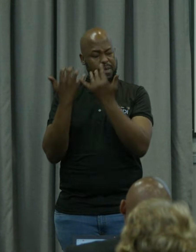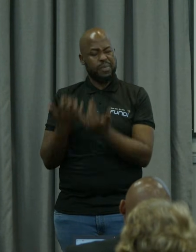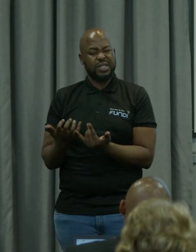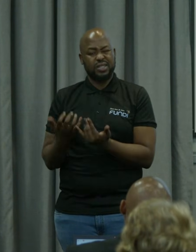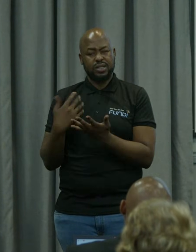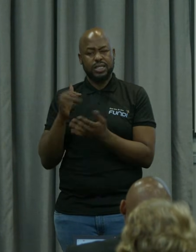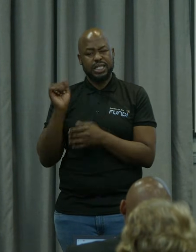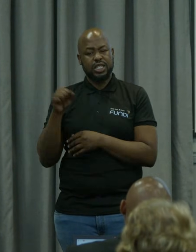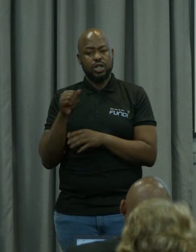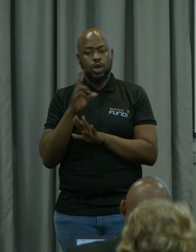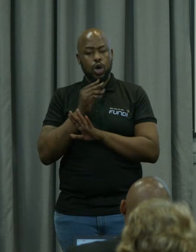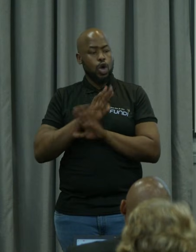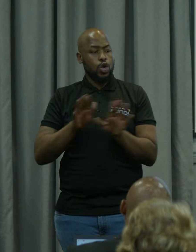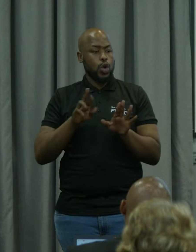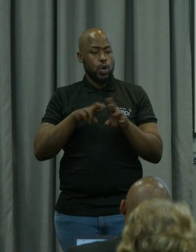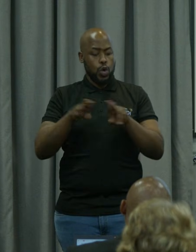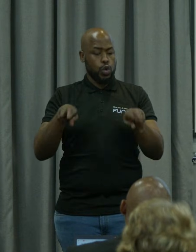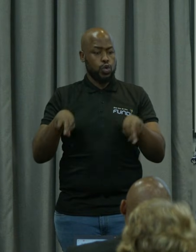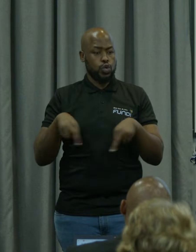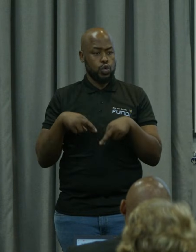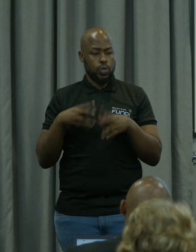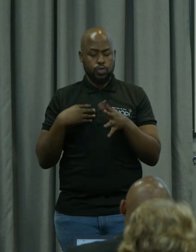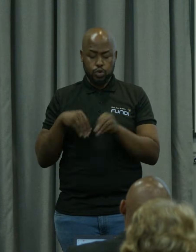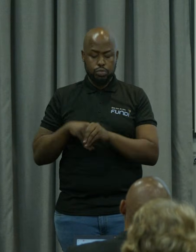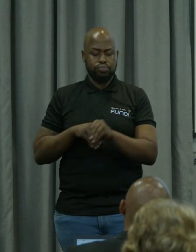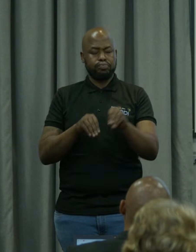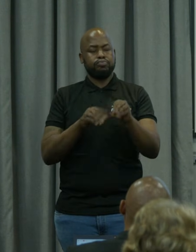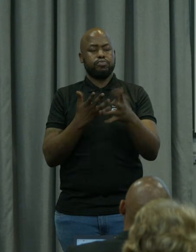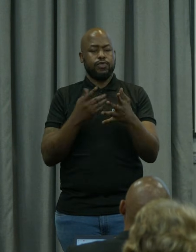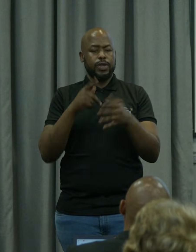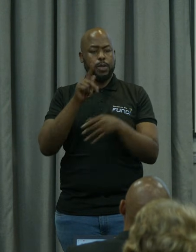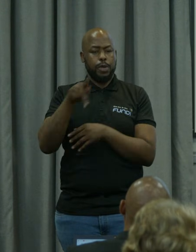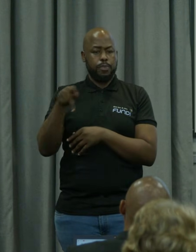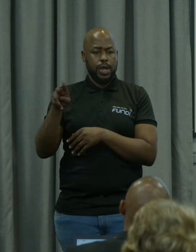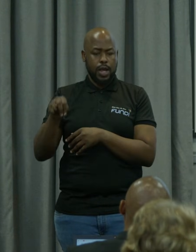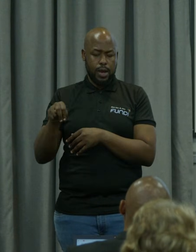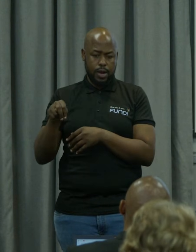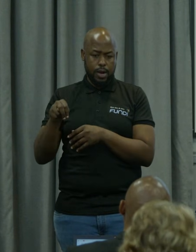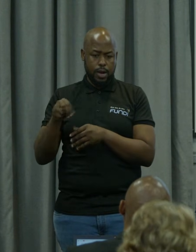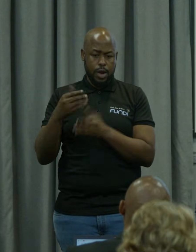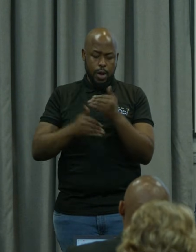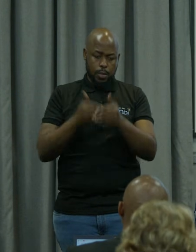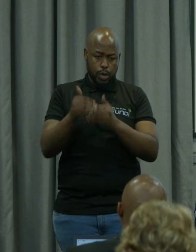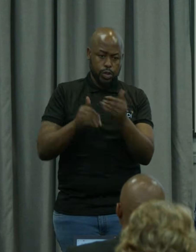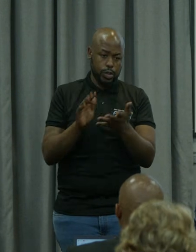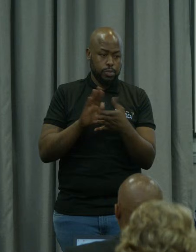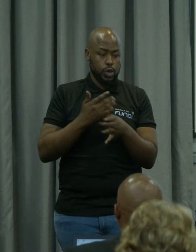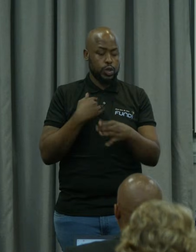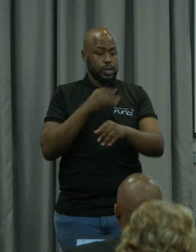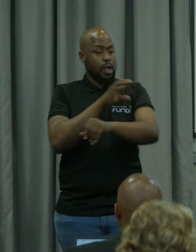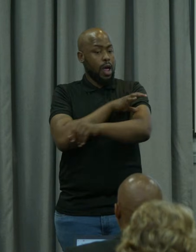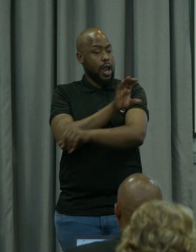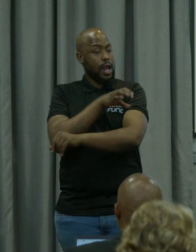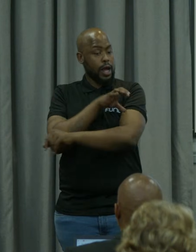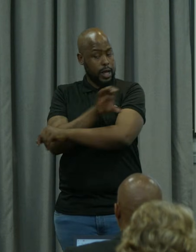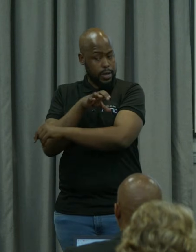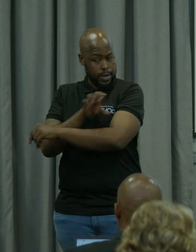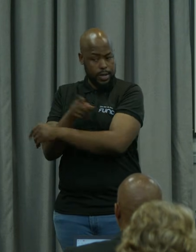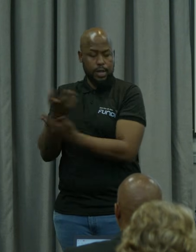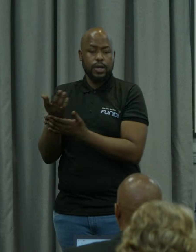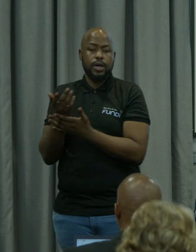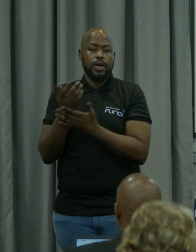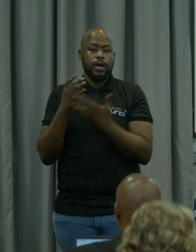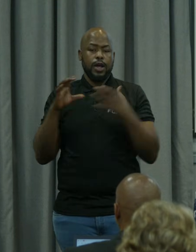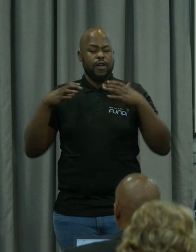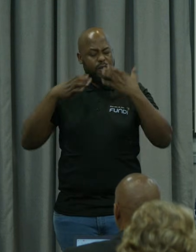it leaves no room for maneuvering in the PPN process. Because our allocations are fixed and provinces are required